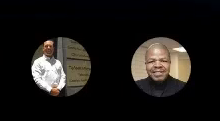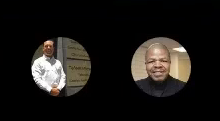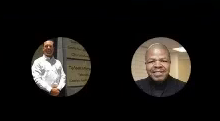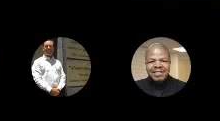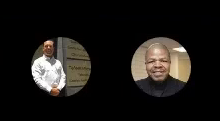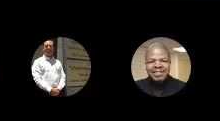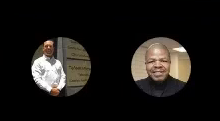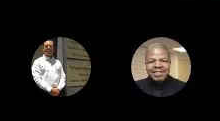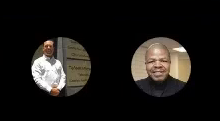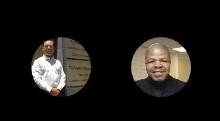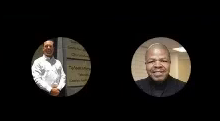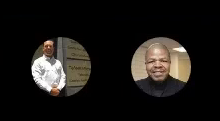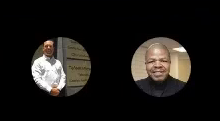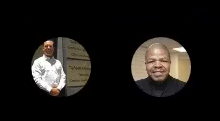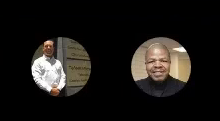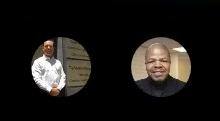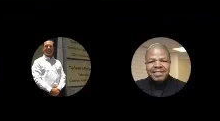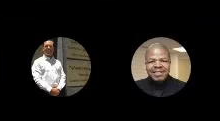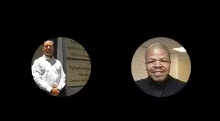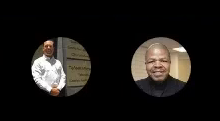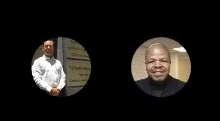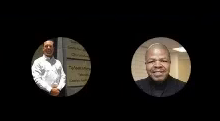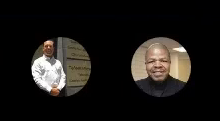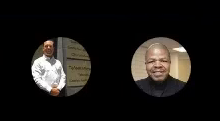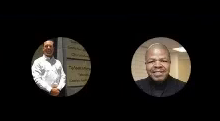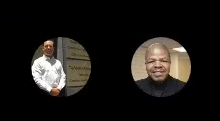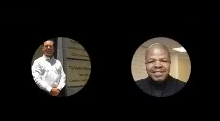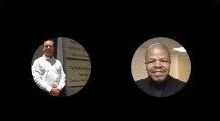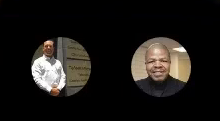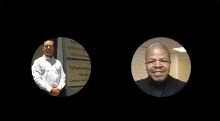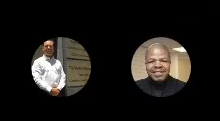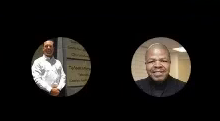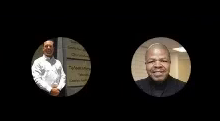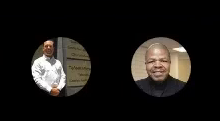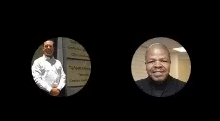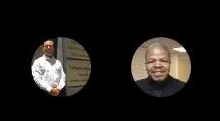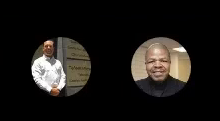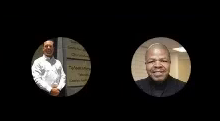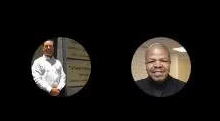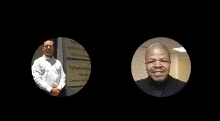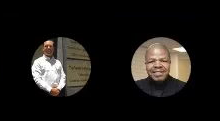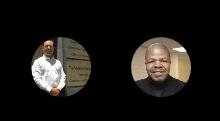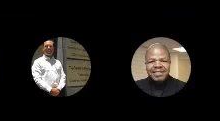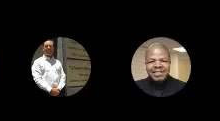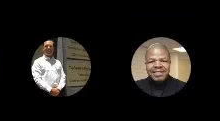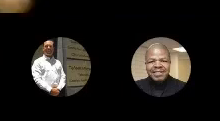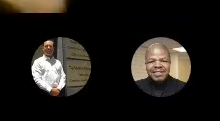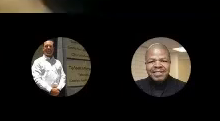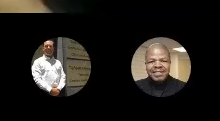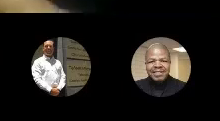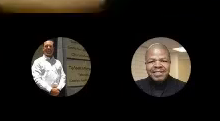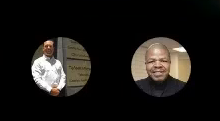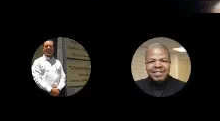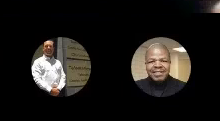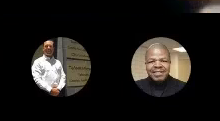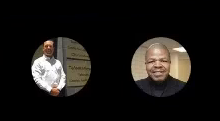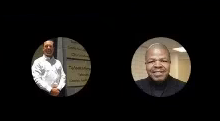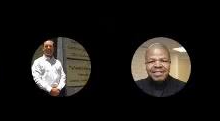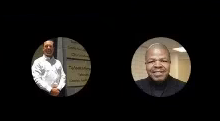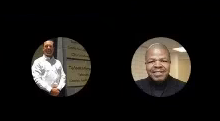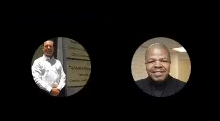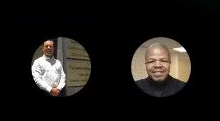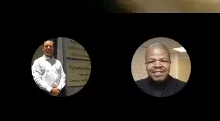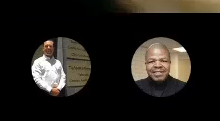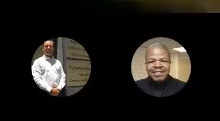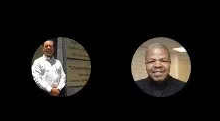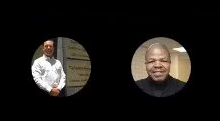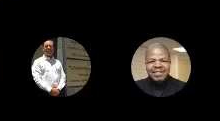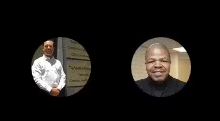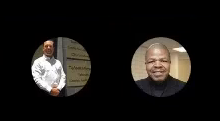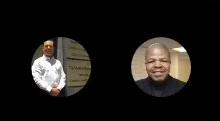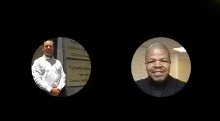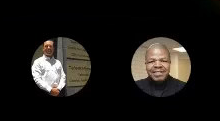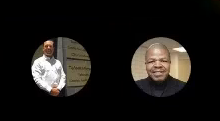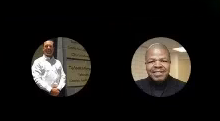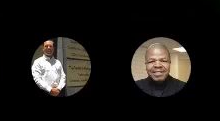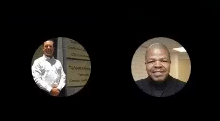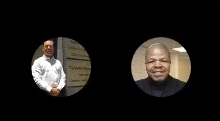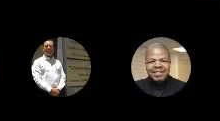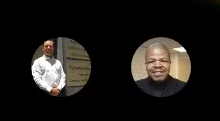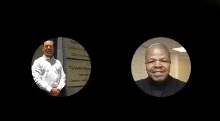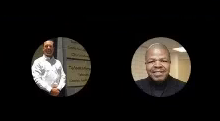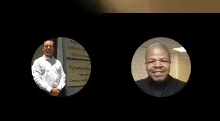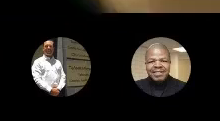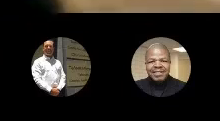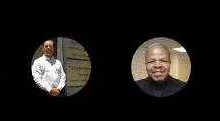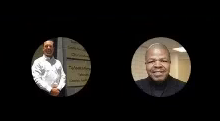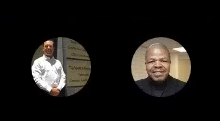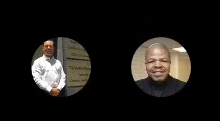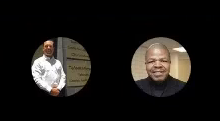environment. So then, yeah, I think that what happens then is we often find that even though this opportunity then exists, people can't actually enact and use this opportunity to the best